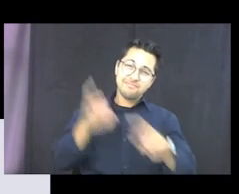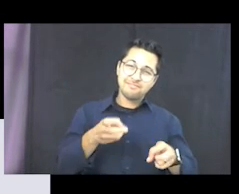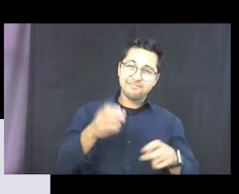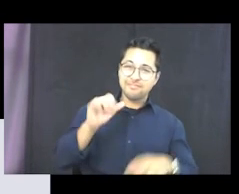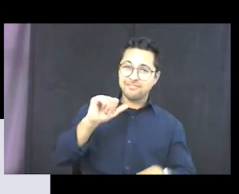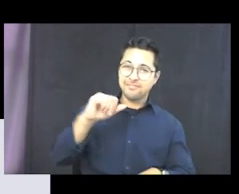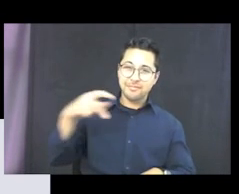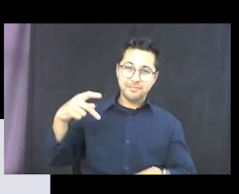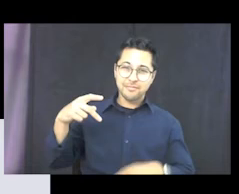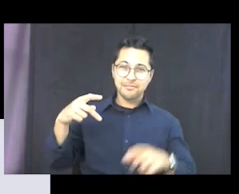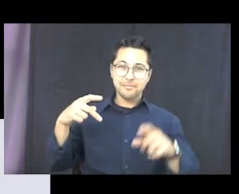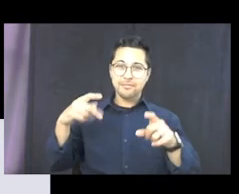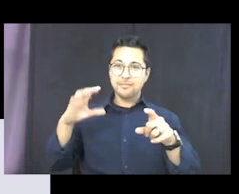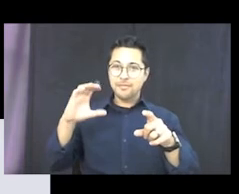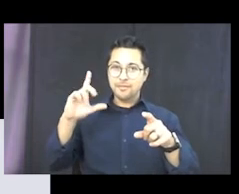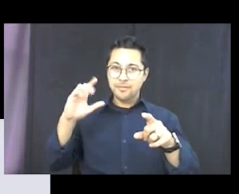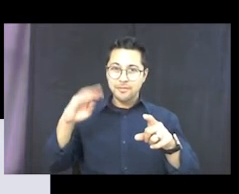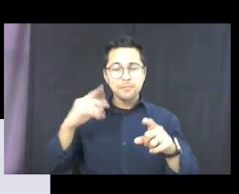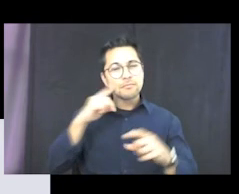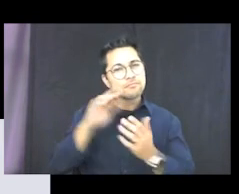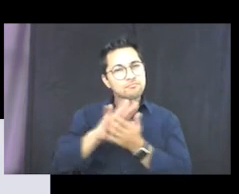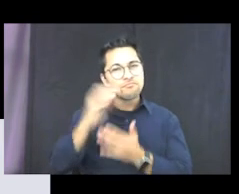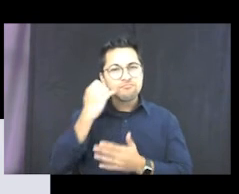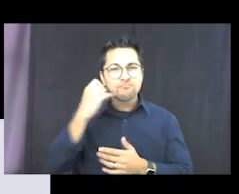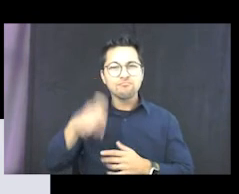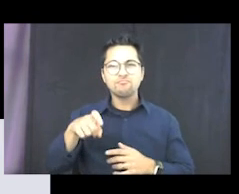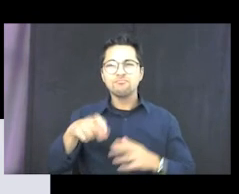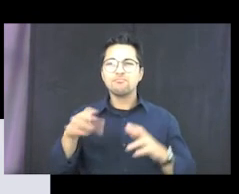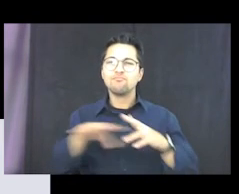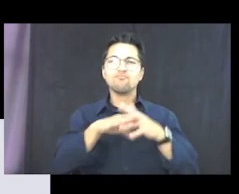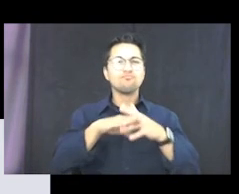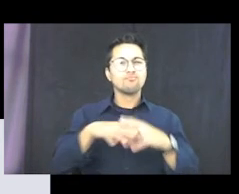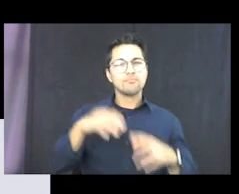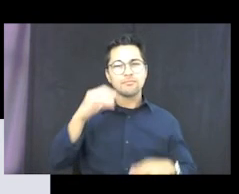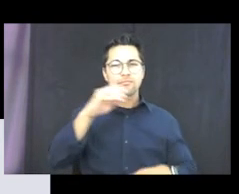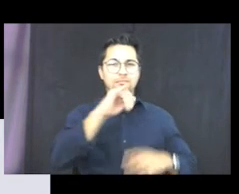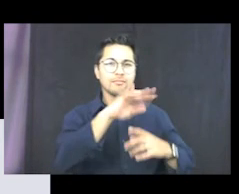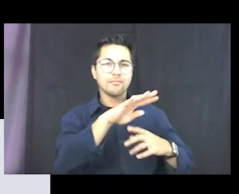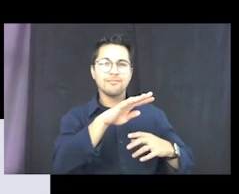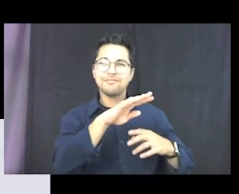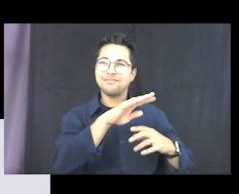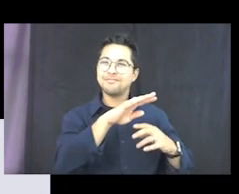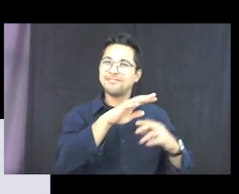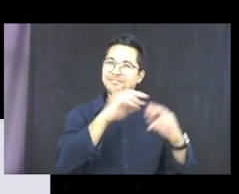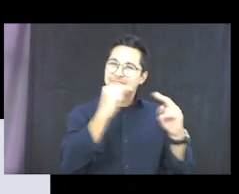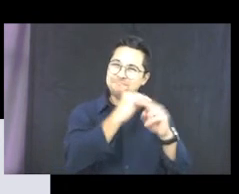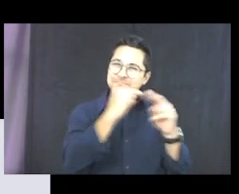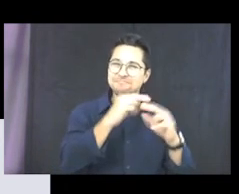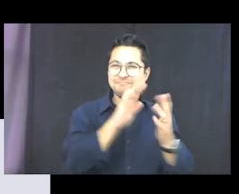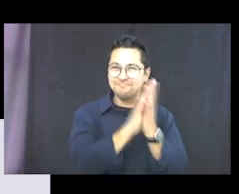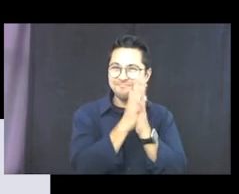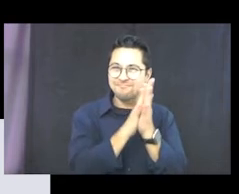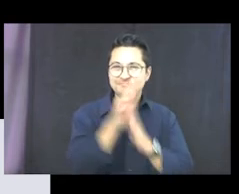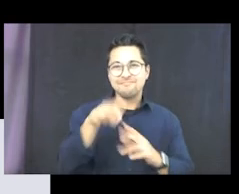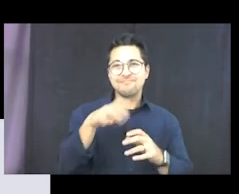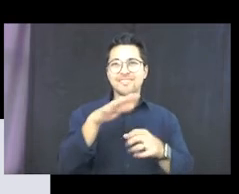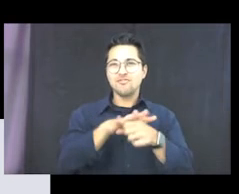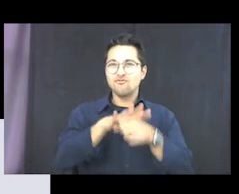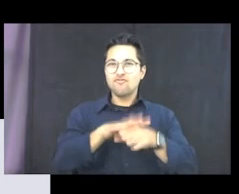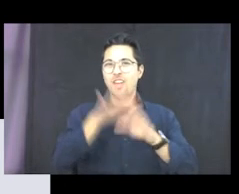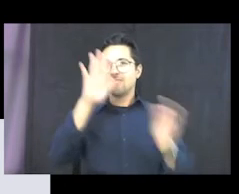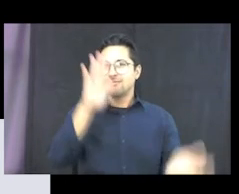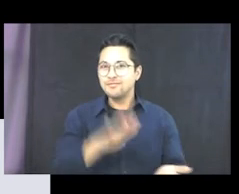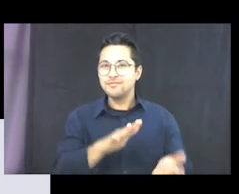from Chrome. It's nice if you need a break, if you're on I-4 rush hour traffic and lower some stress and